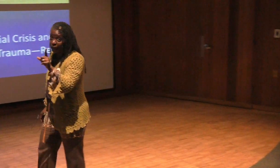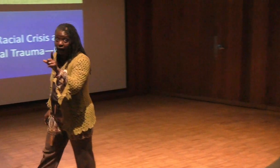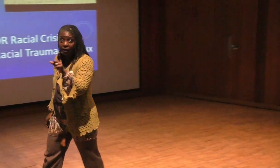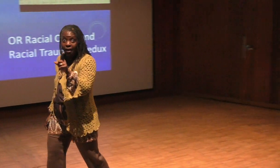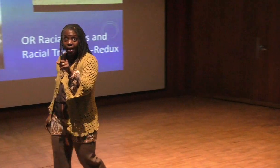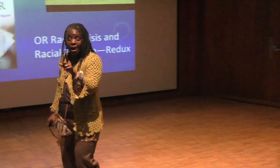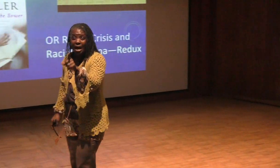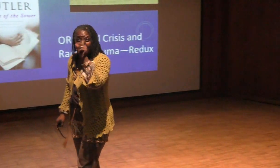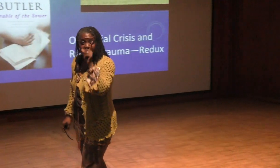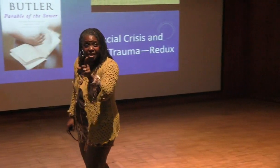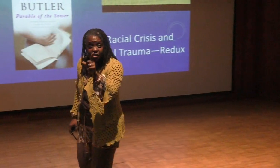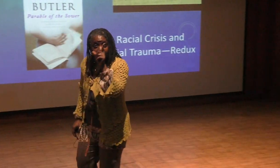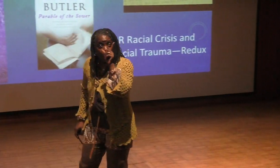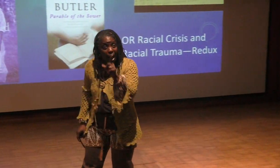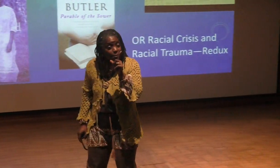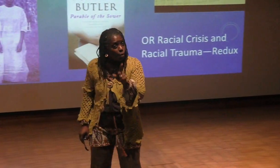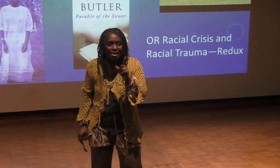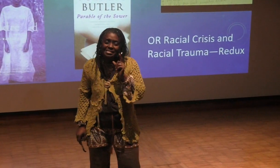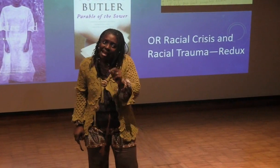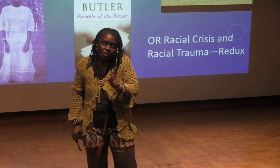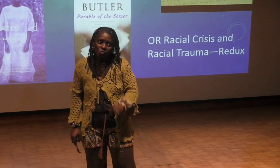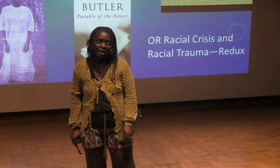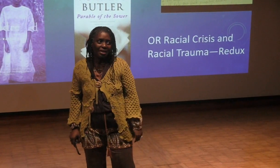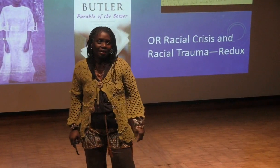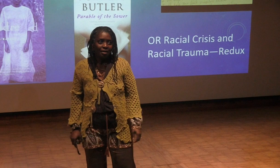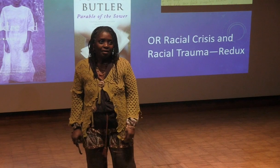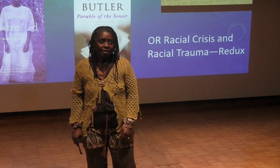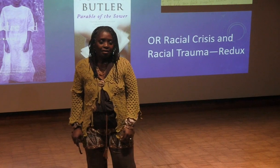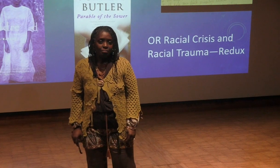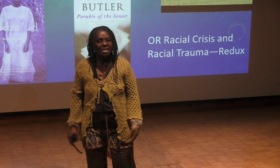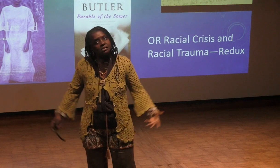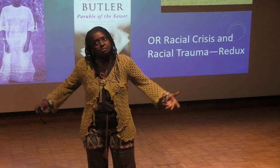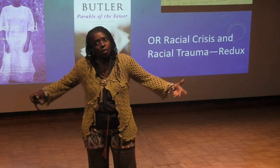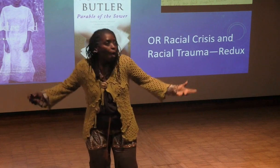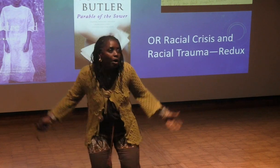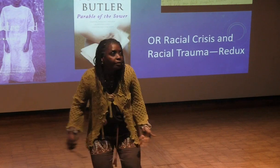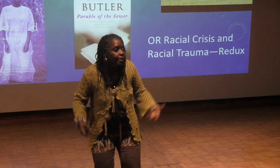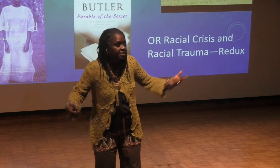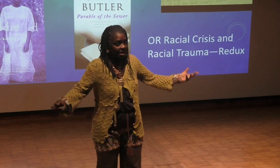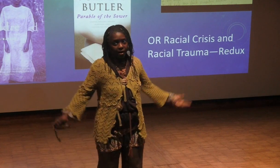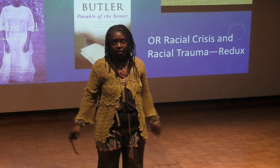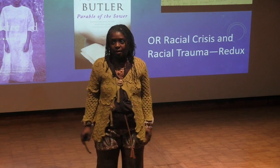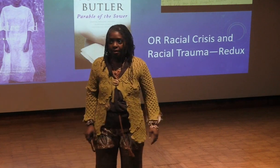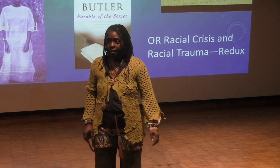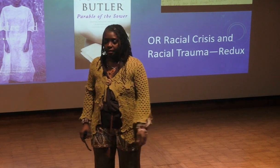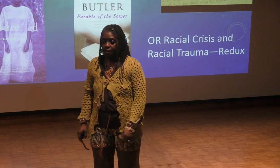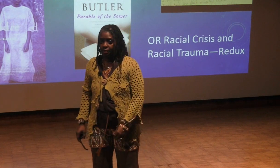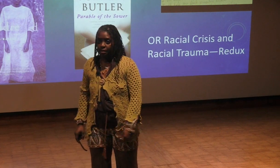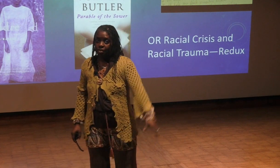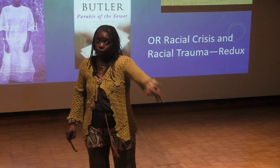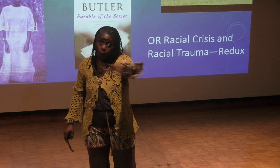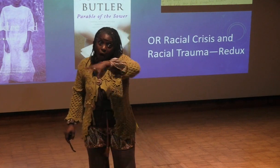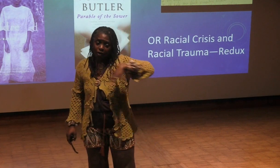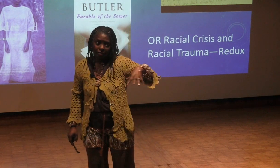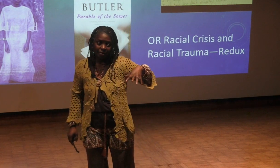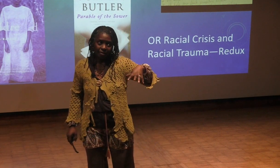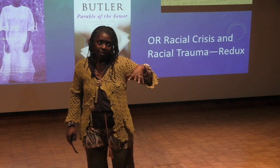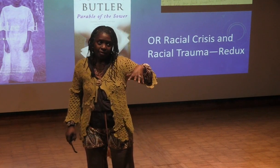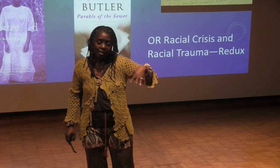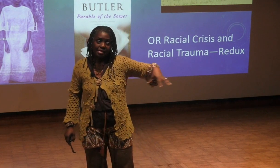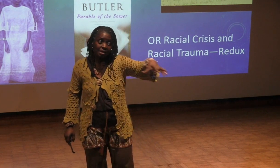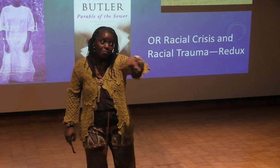I don't care. This white boy is not drowning because the water is there. The